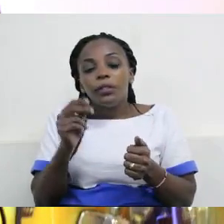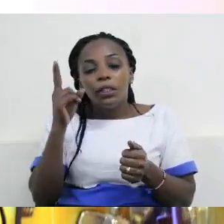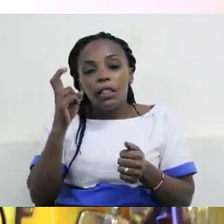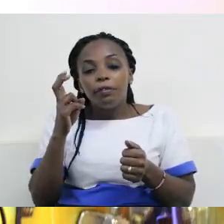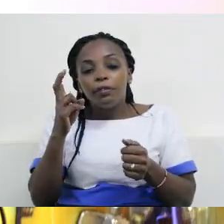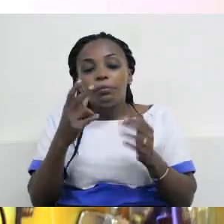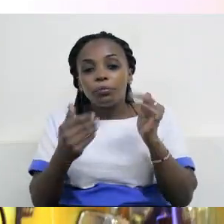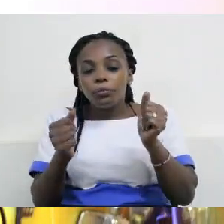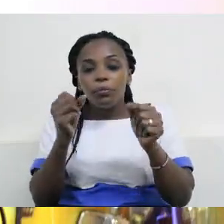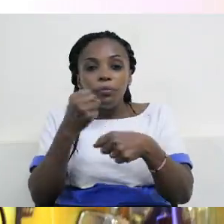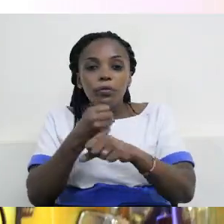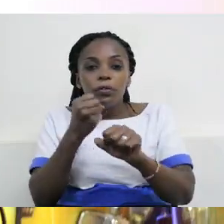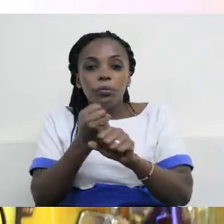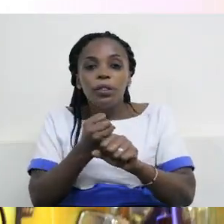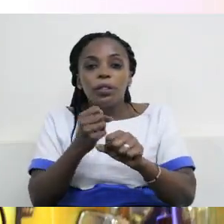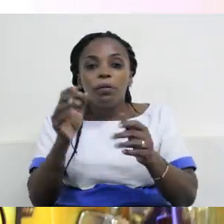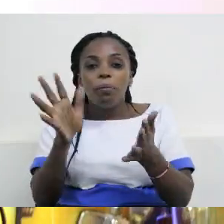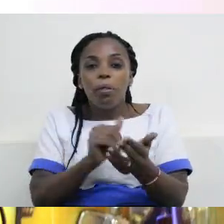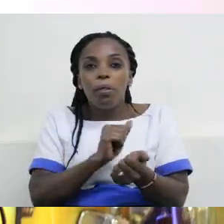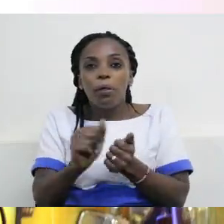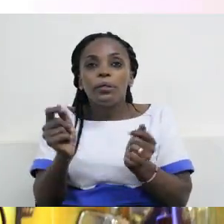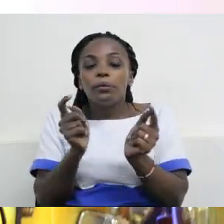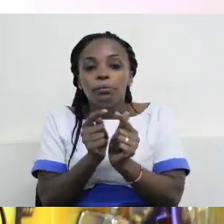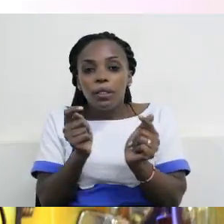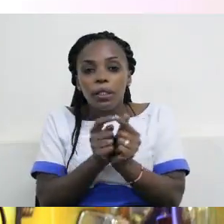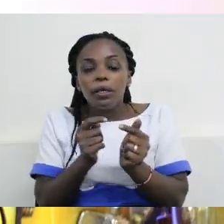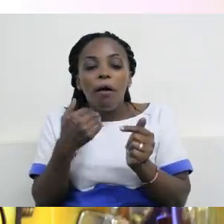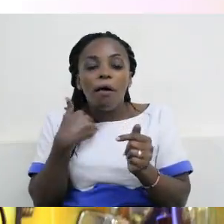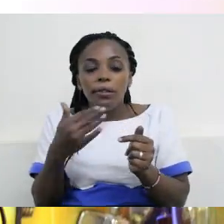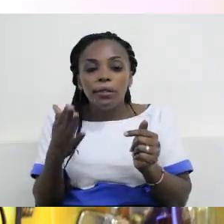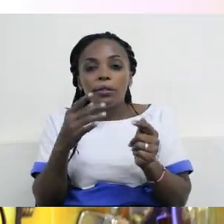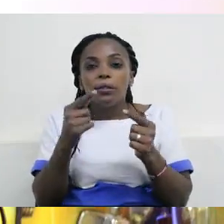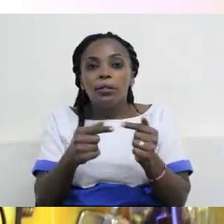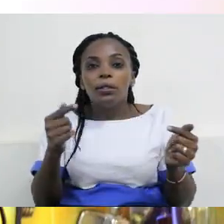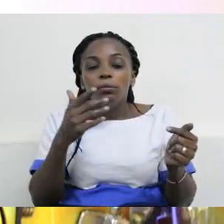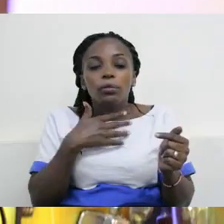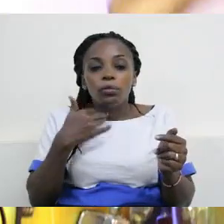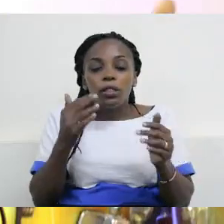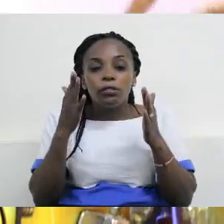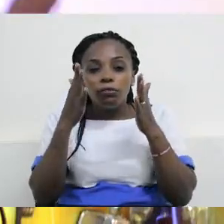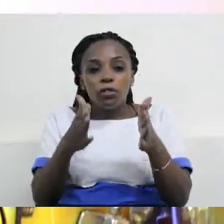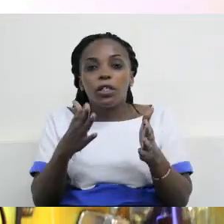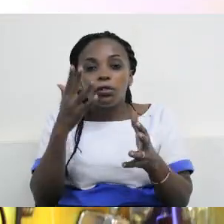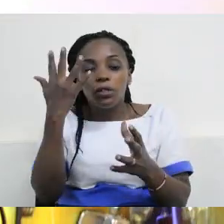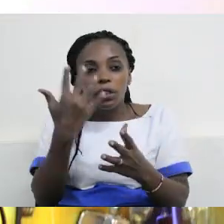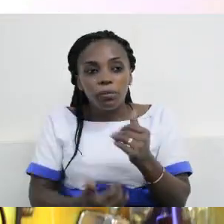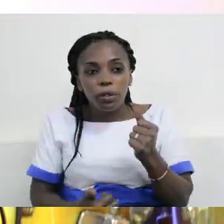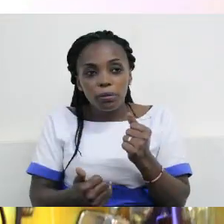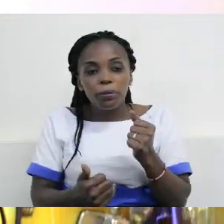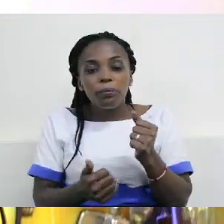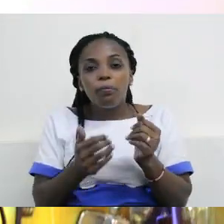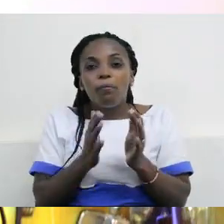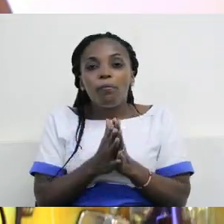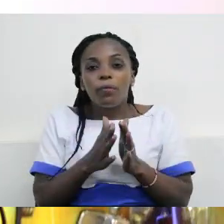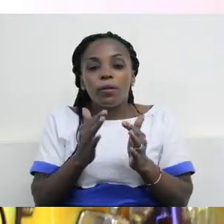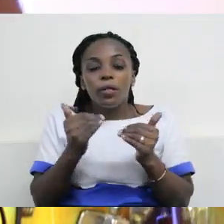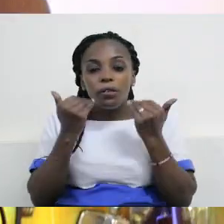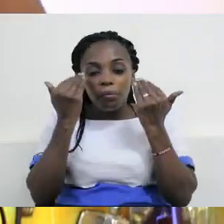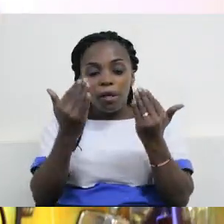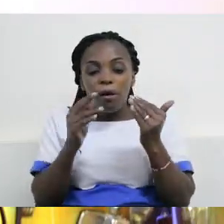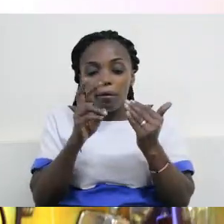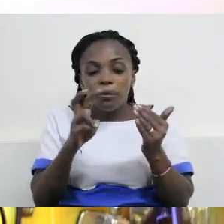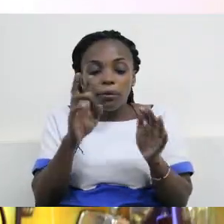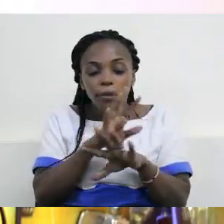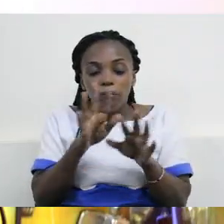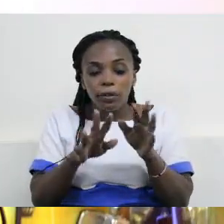cause explosions of pain and hate. The enemy wants us to focus on disappointment and despair, to see